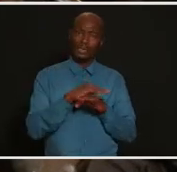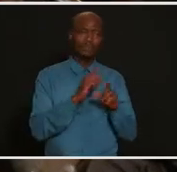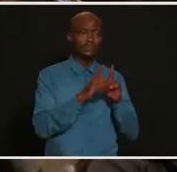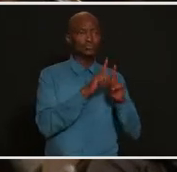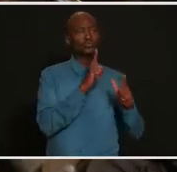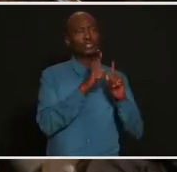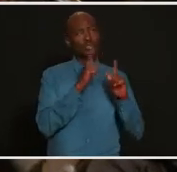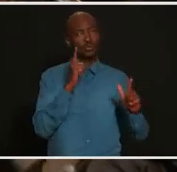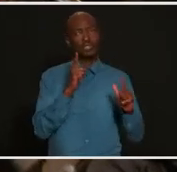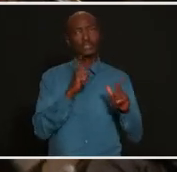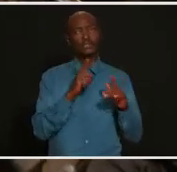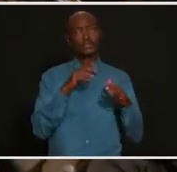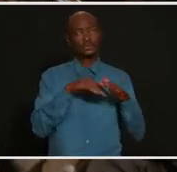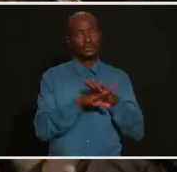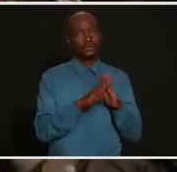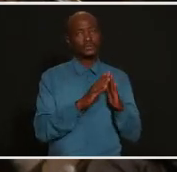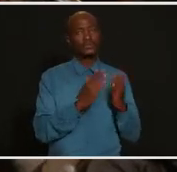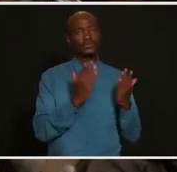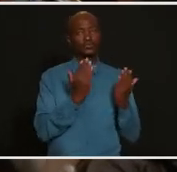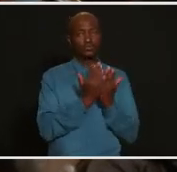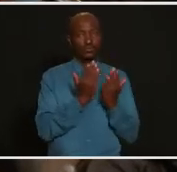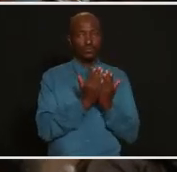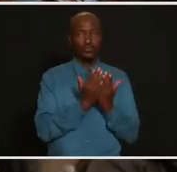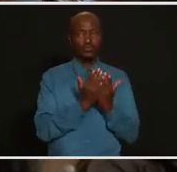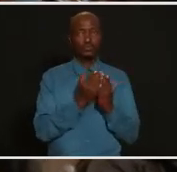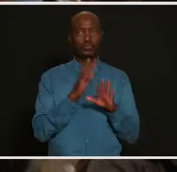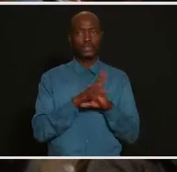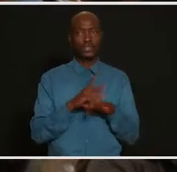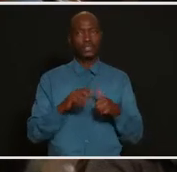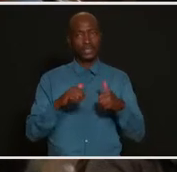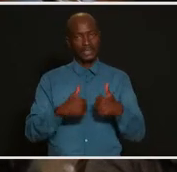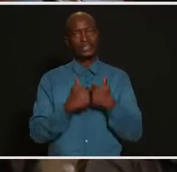experience the challenge is